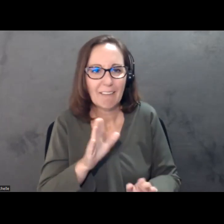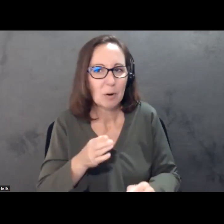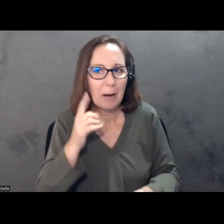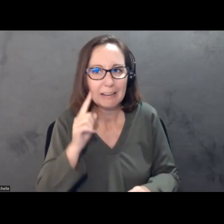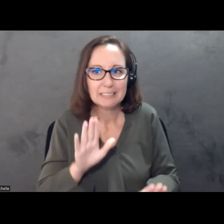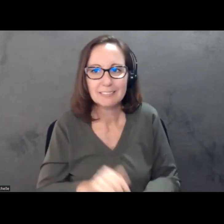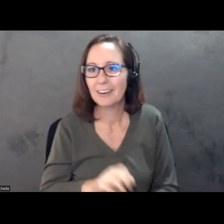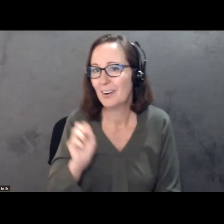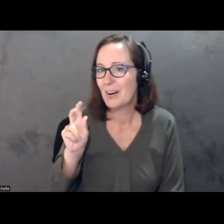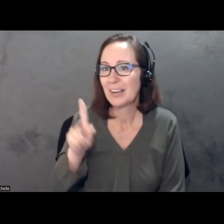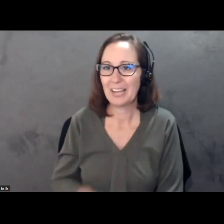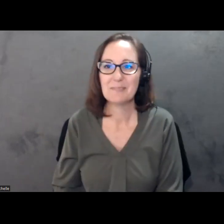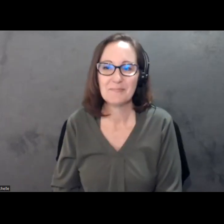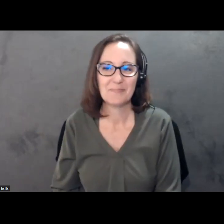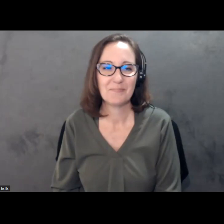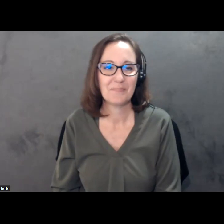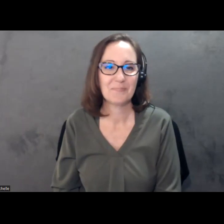Okay.